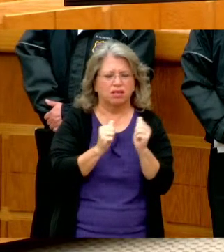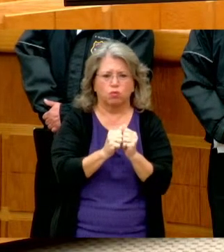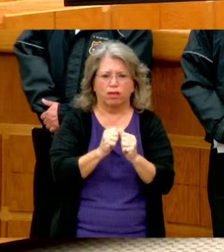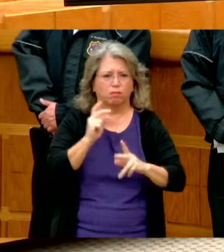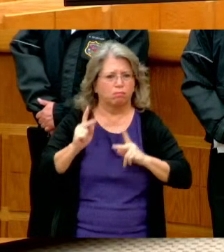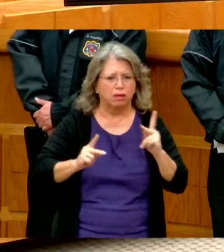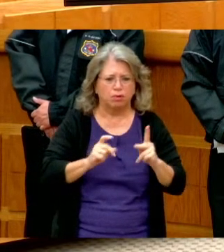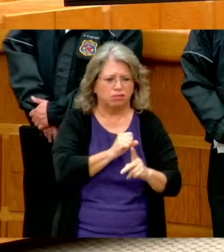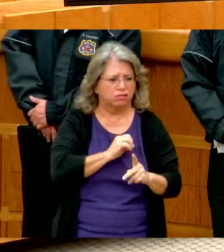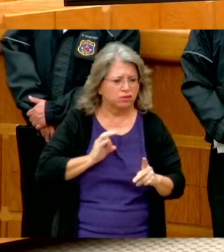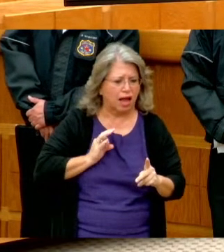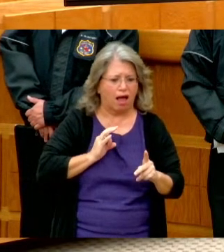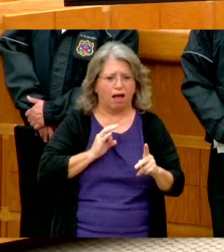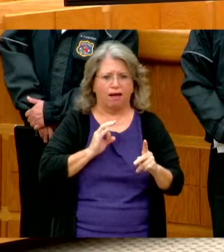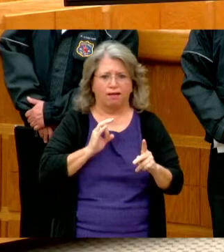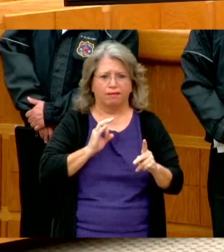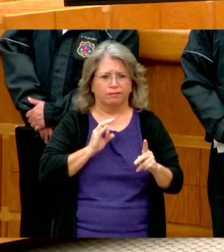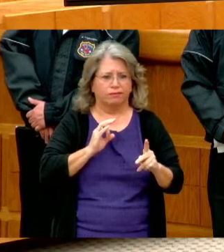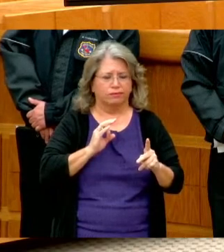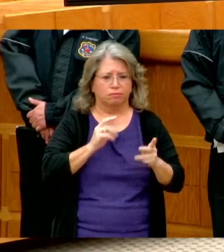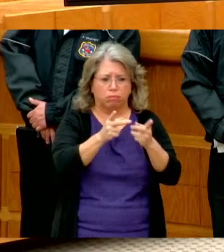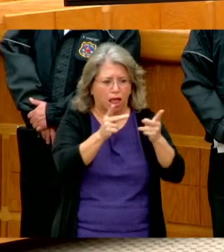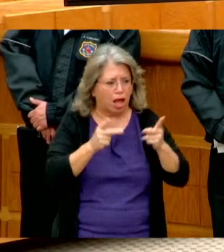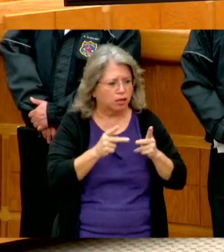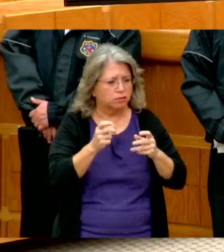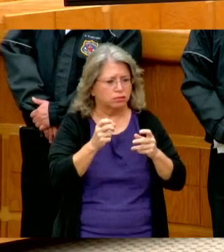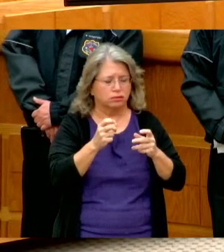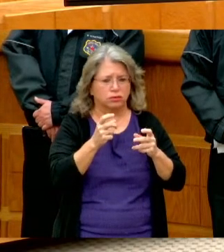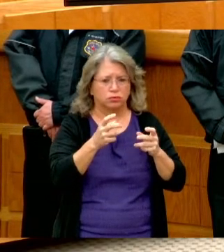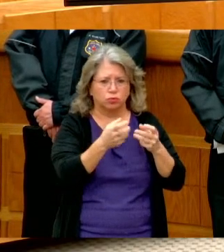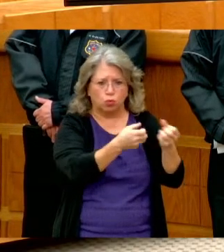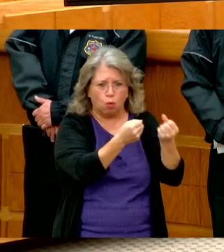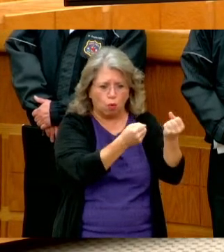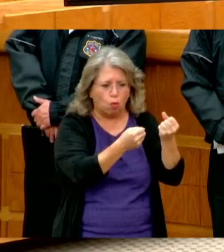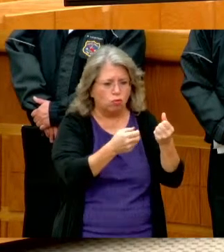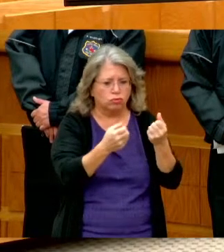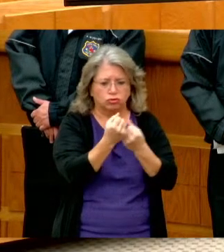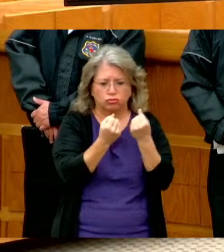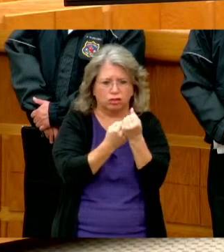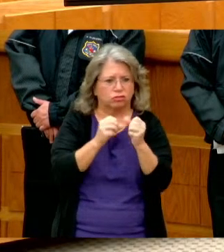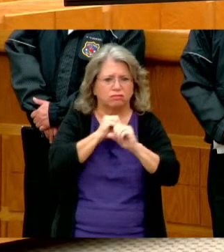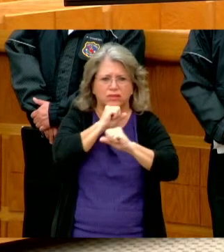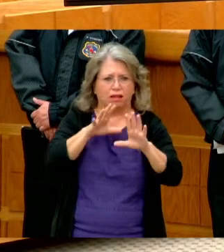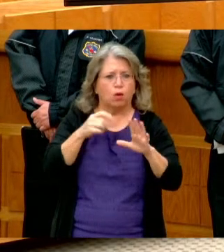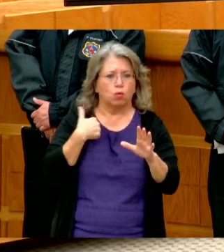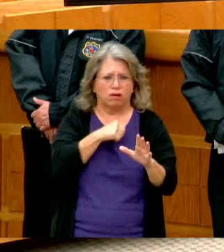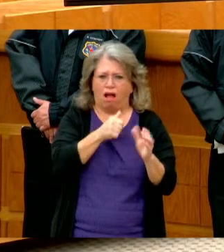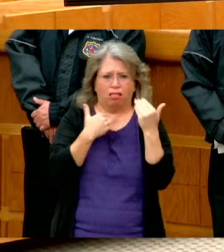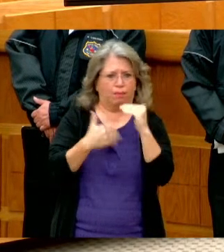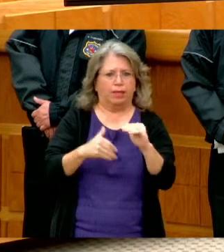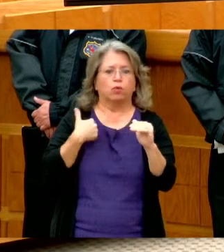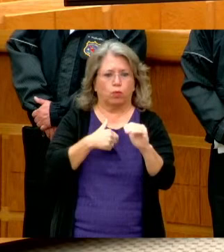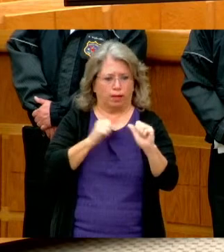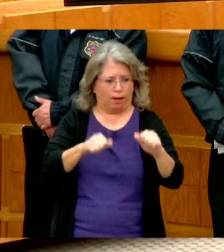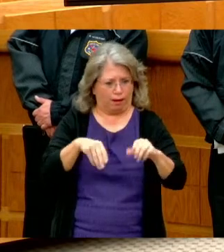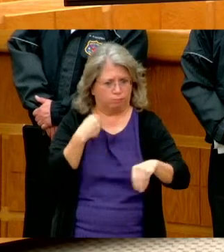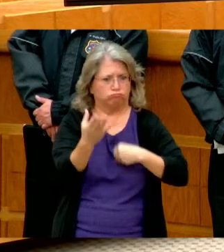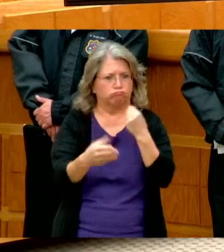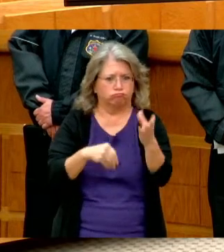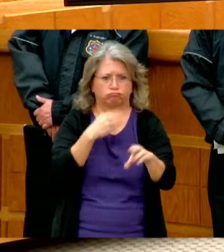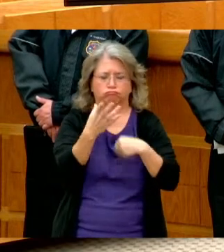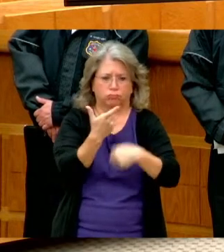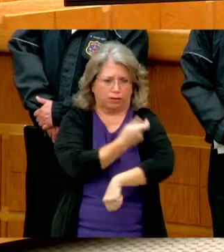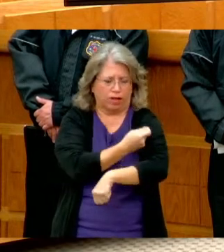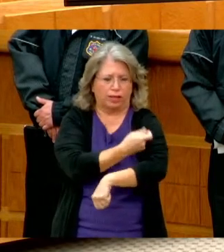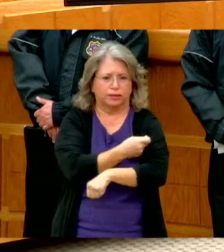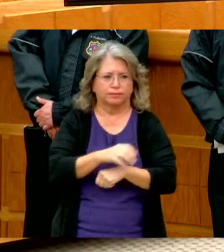We have it all. We built this together. And today we are announcing additional sites in the city where